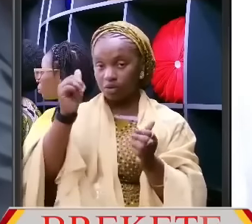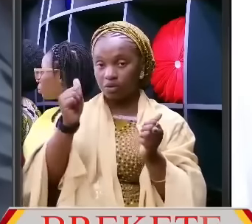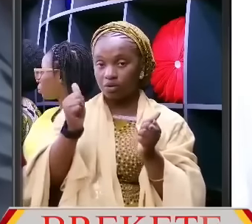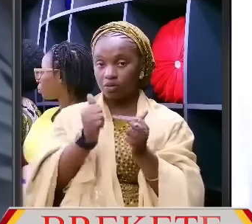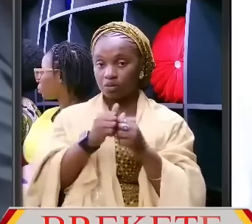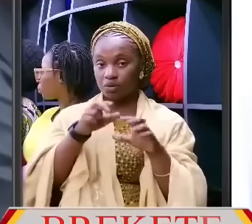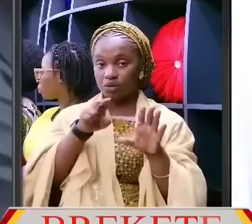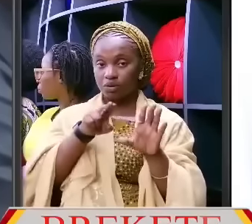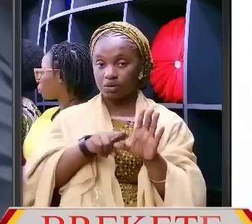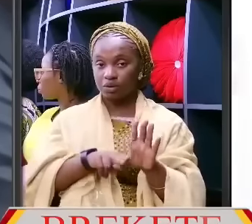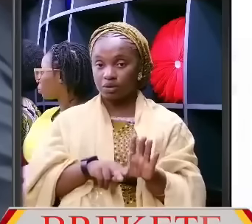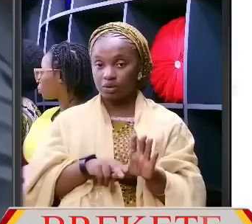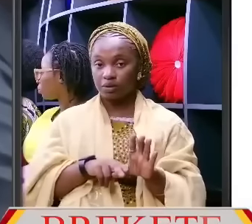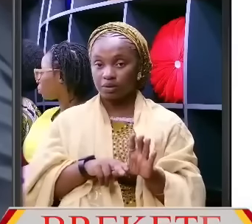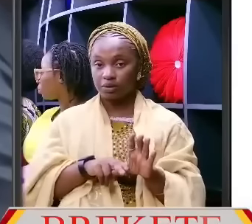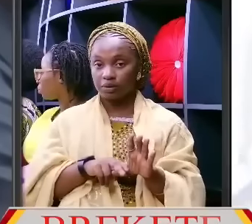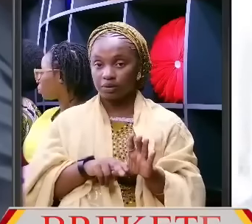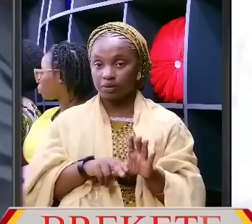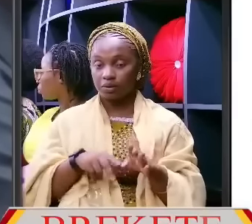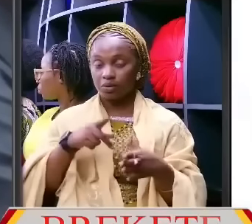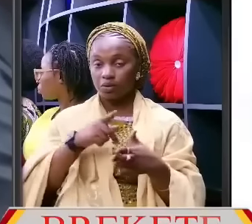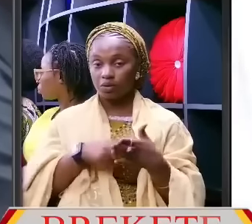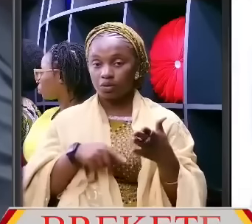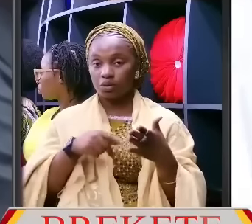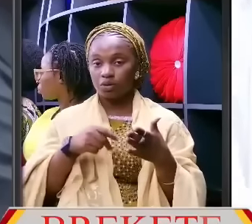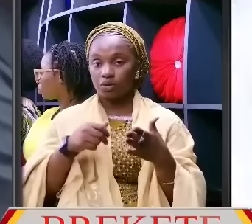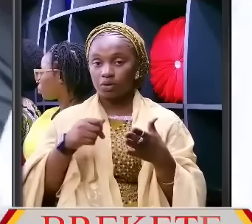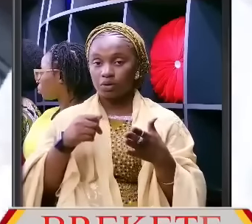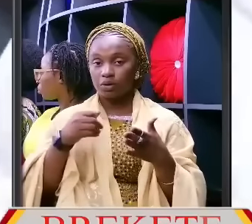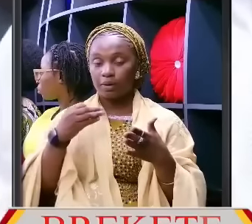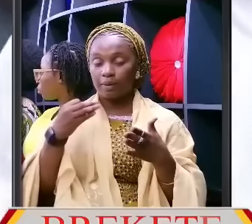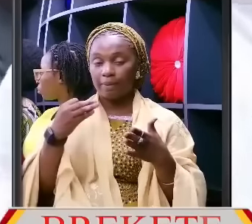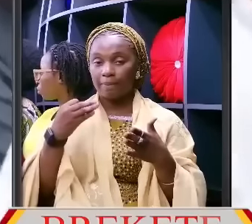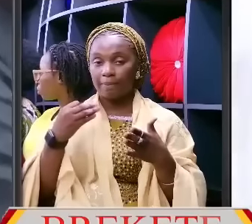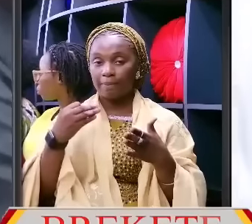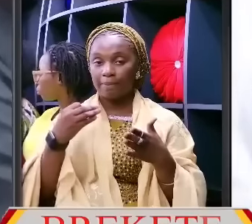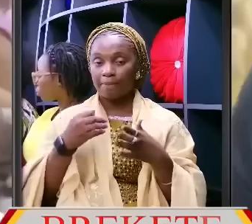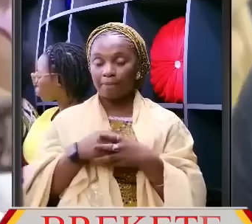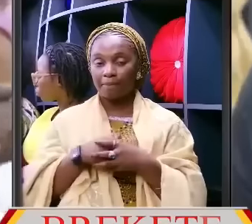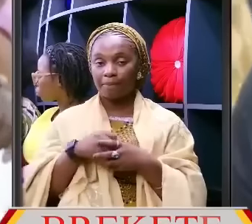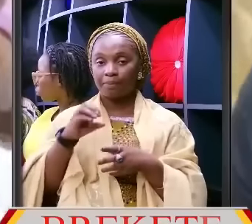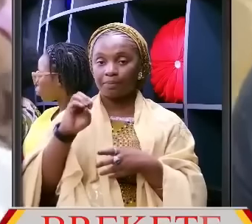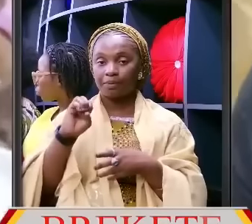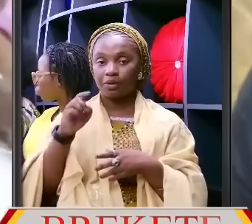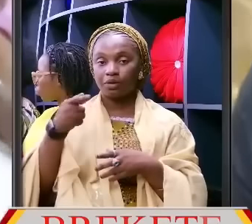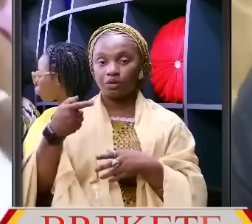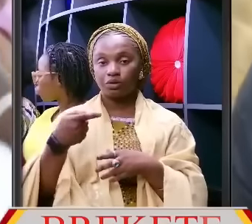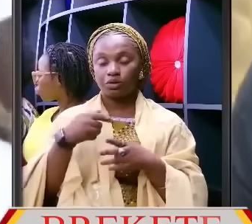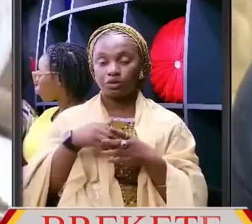living there, Suleiman. What about the remaining rooms? Wait, sir. Example now.